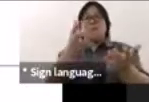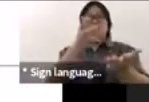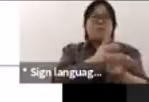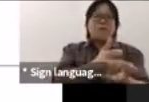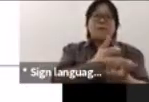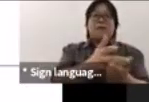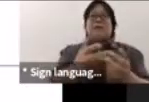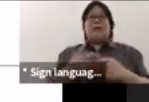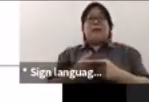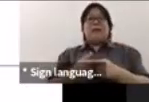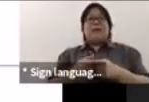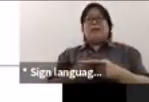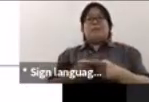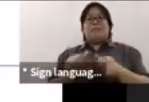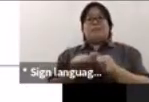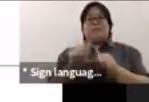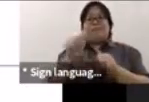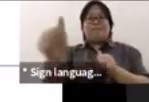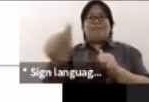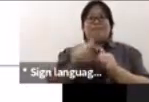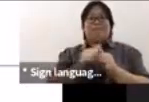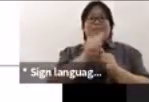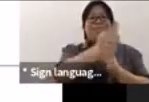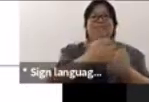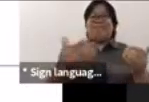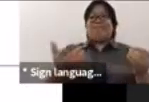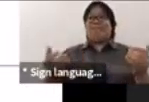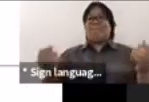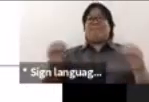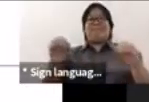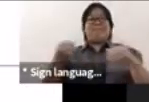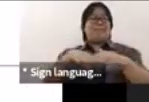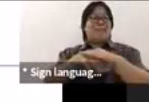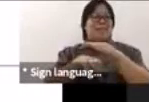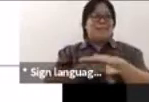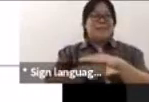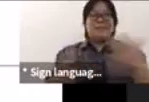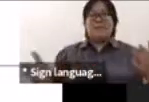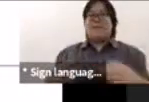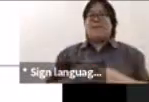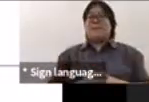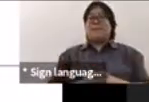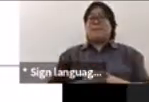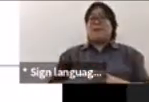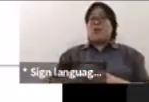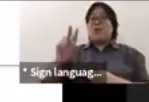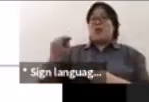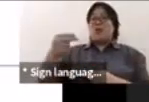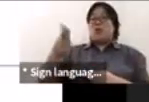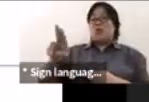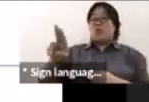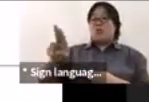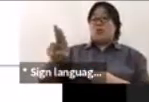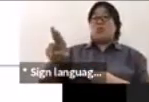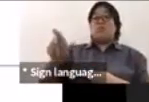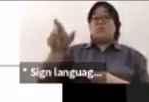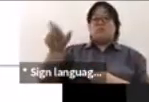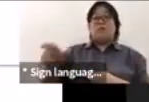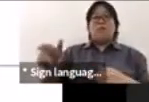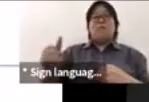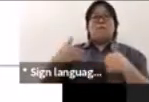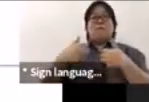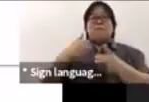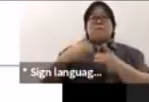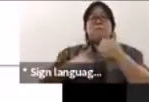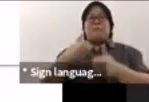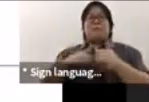entry, or even not accept the three-wheel motorbike. At New and then she has that problem. New say